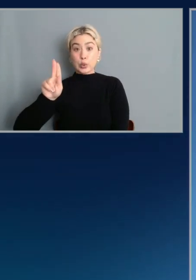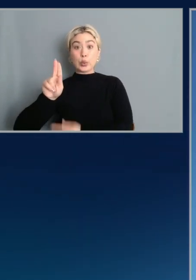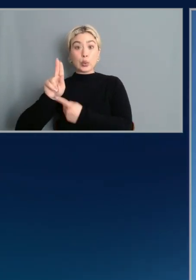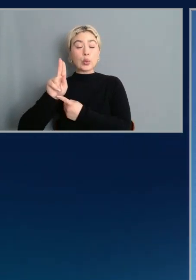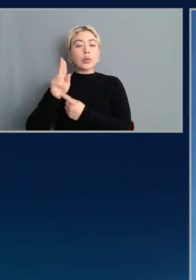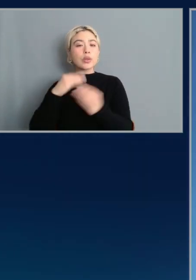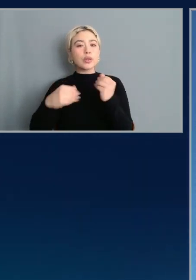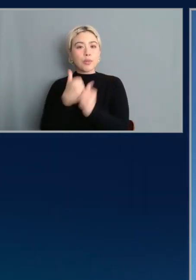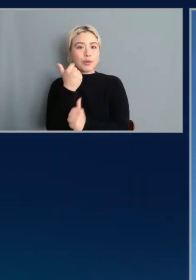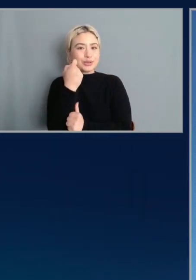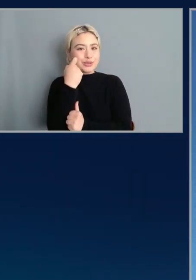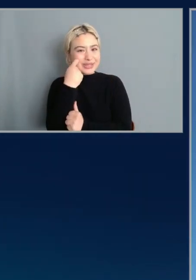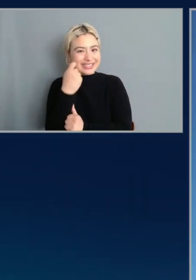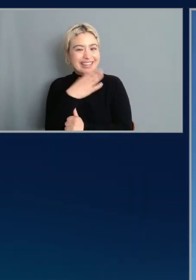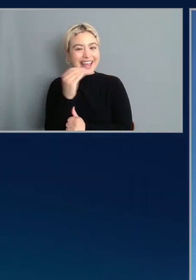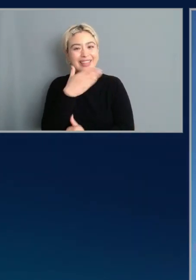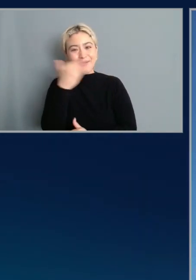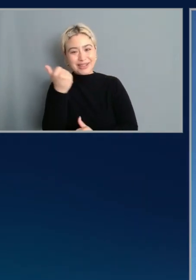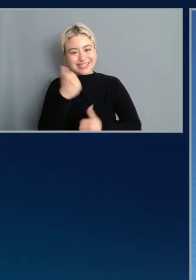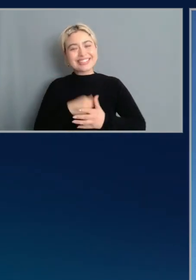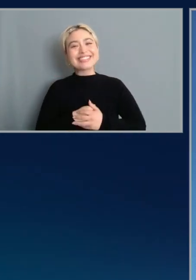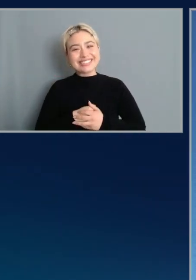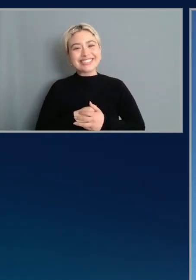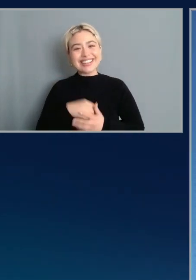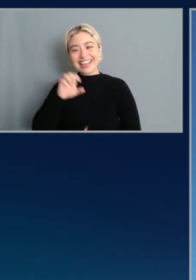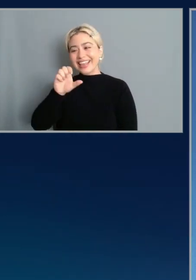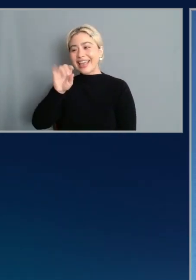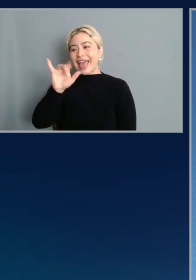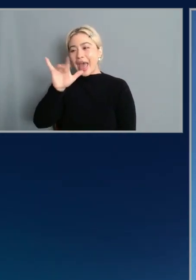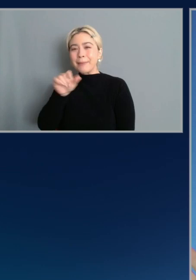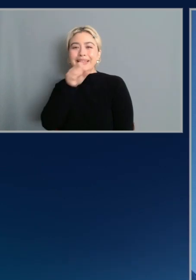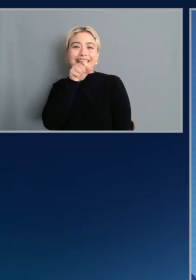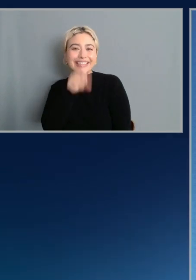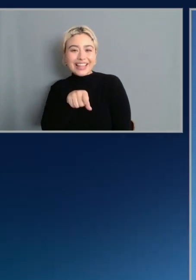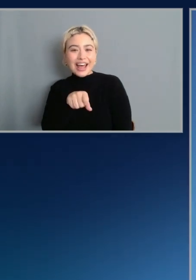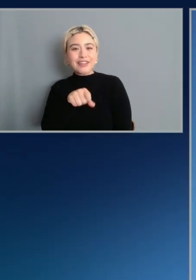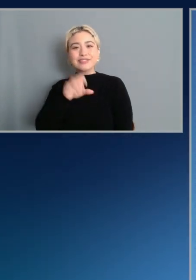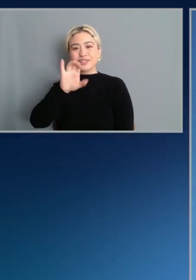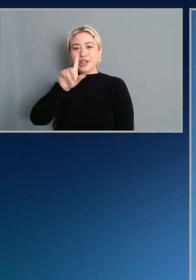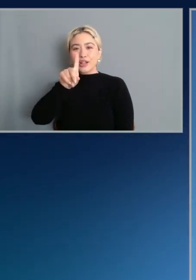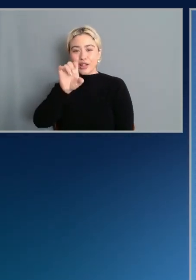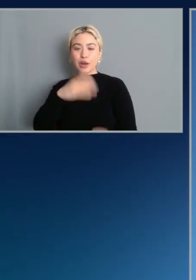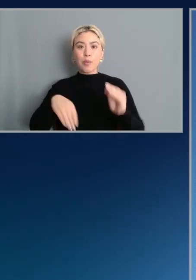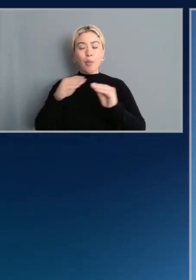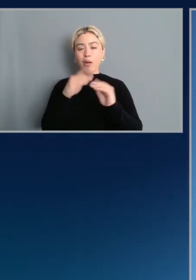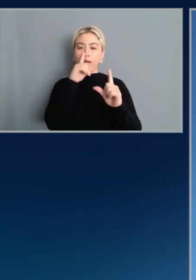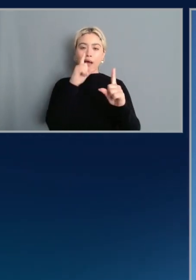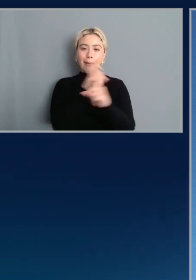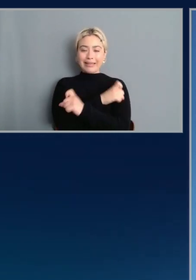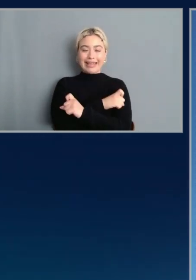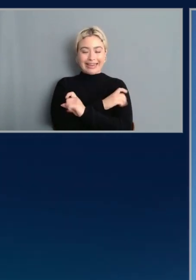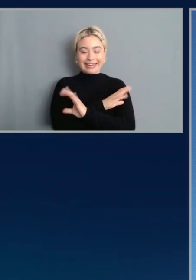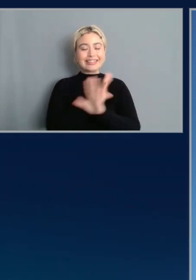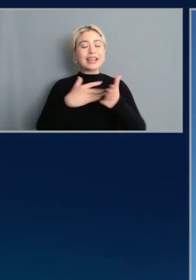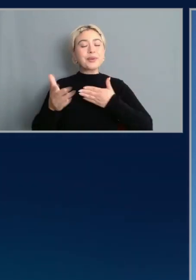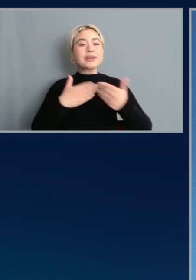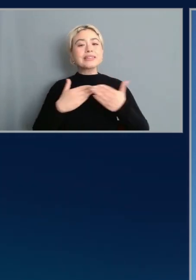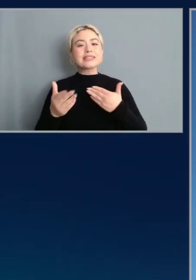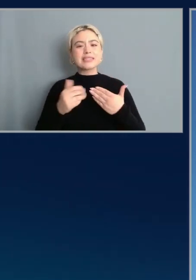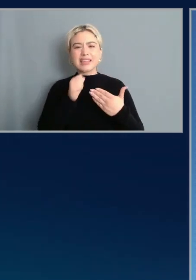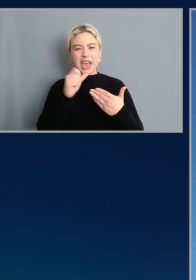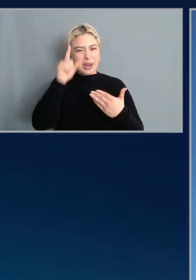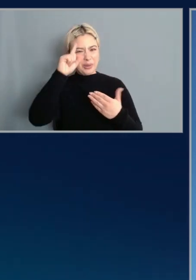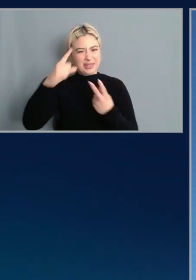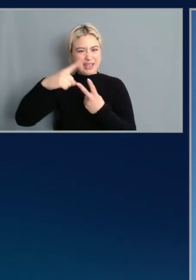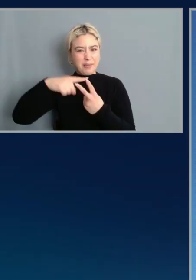scaled? Emily, for the folks out there, Emily loves climbing mountains. The taller, the more complicated mountain, so I don't think Haiku knows that